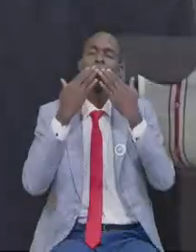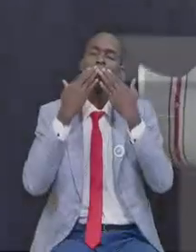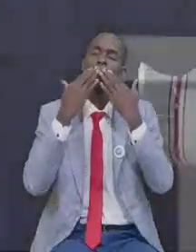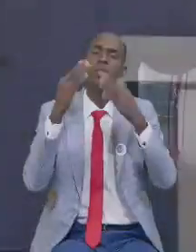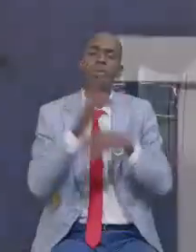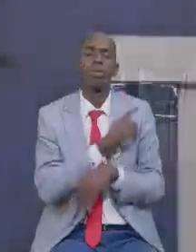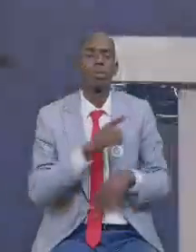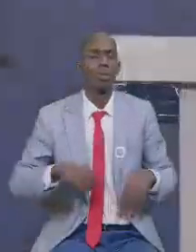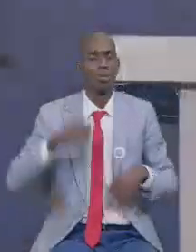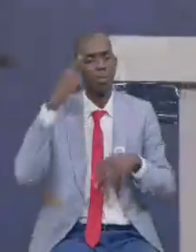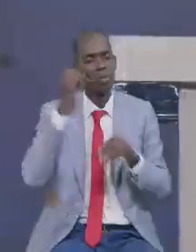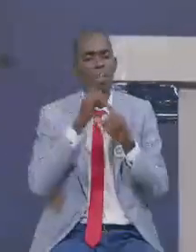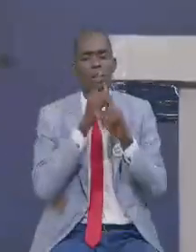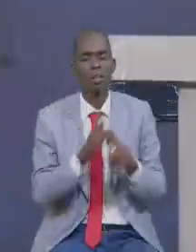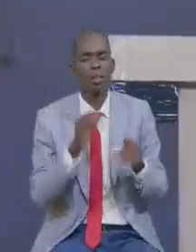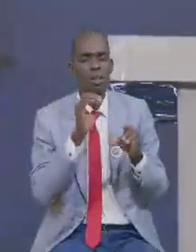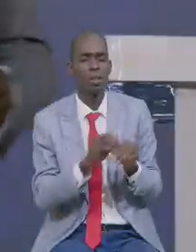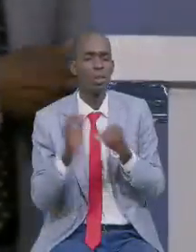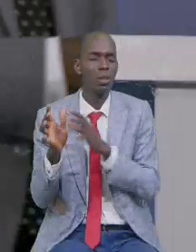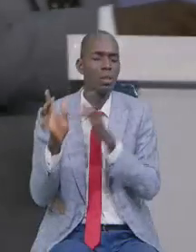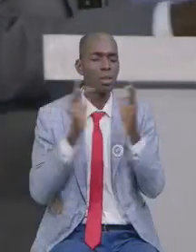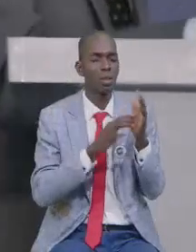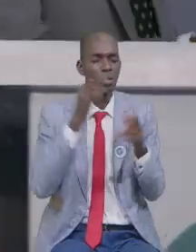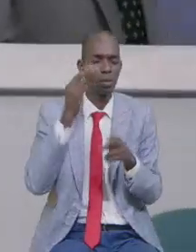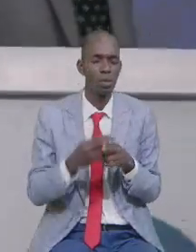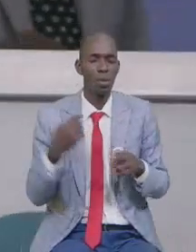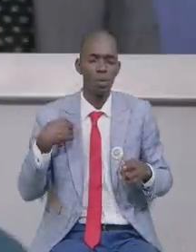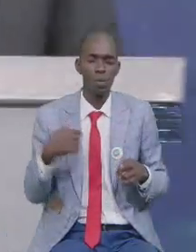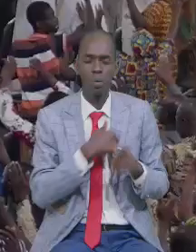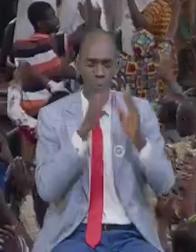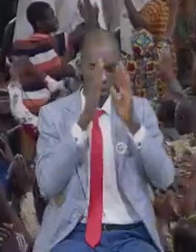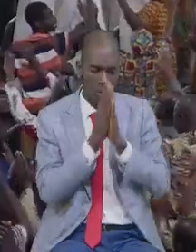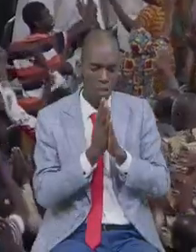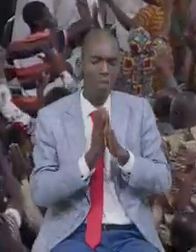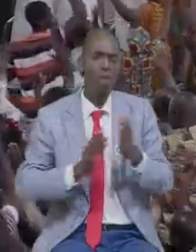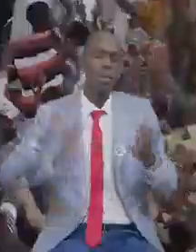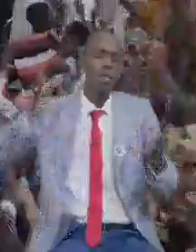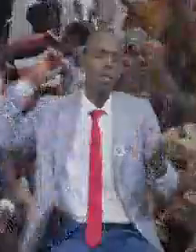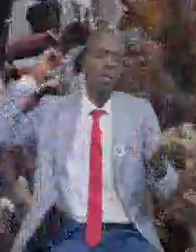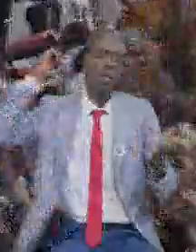answer. In Jesus' name we pray.